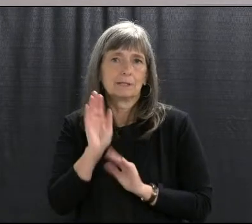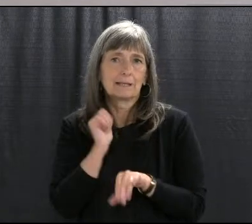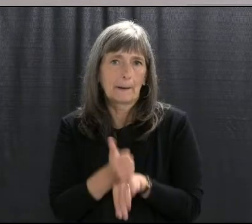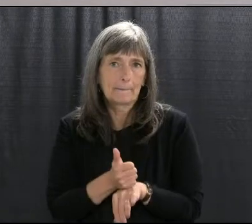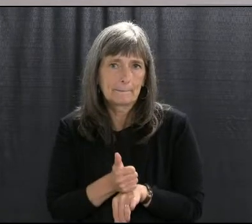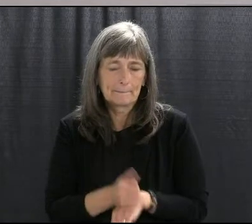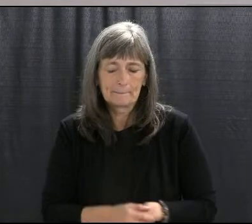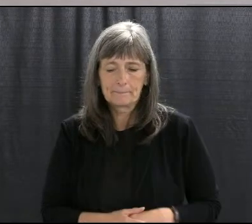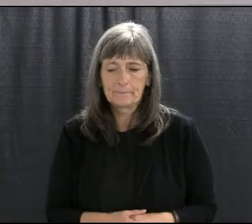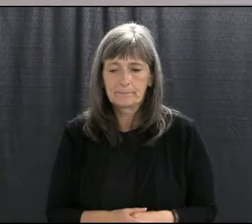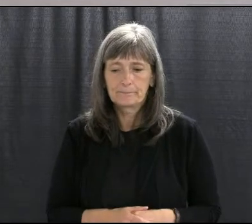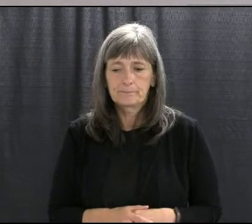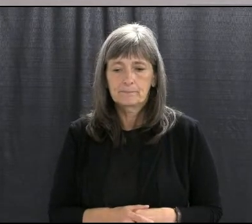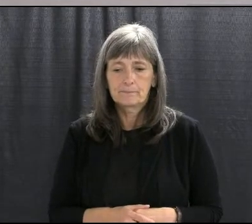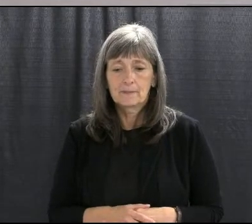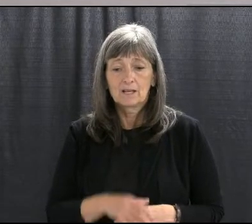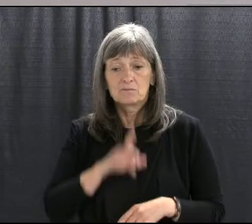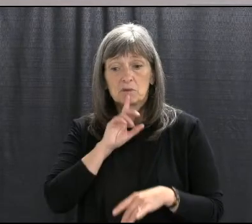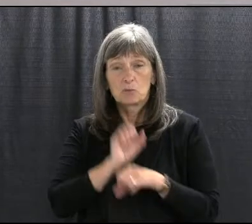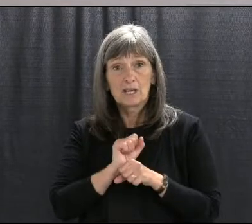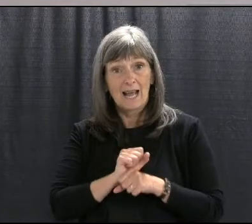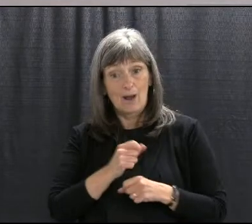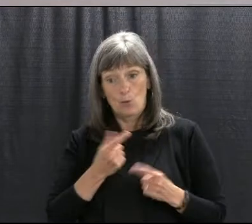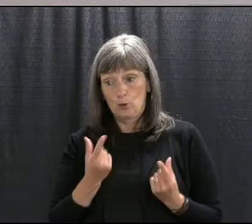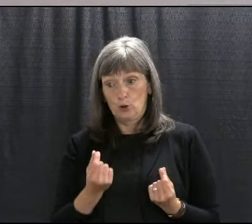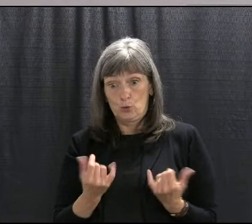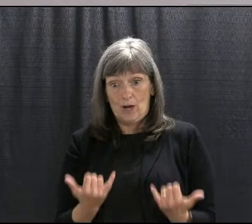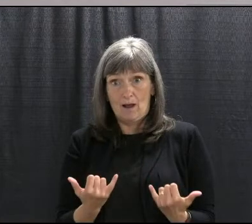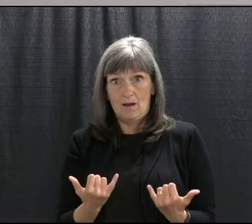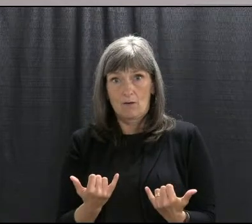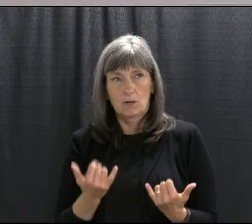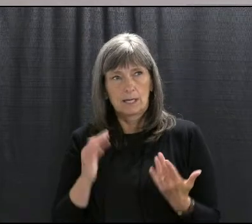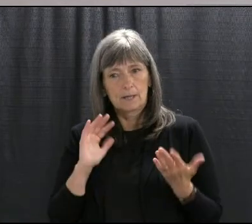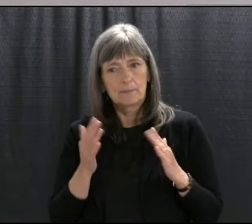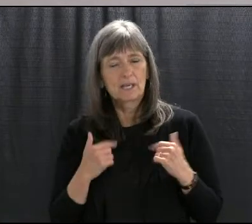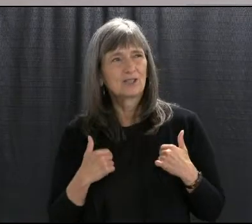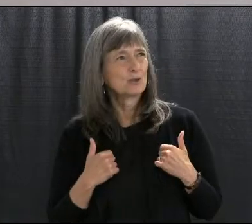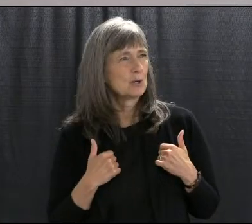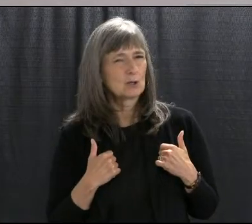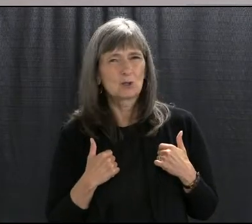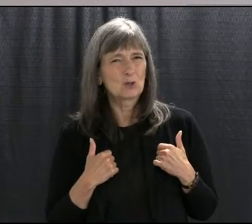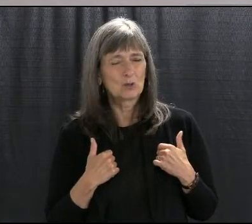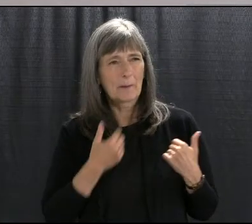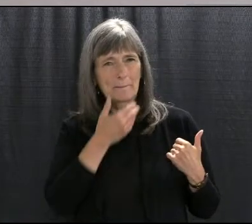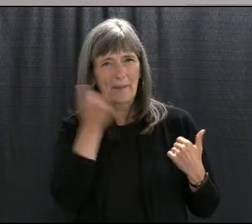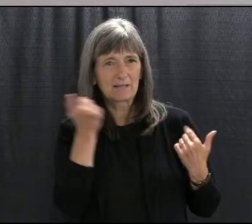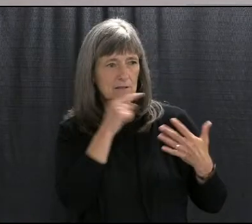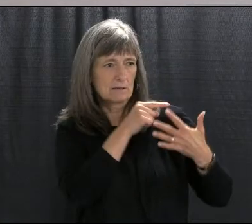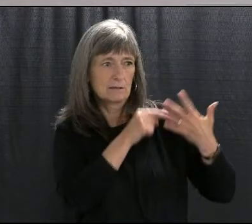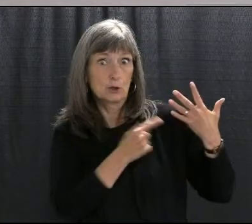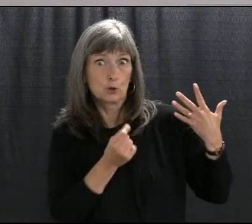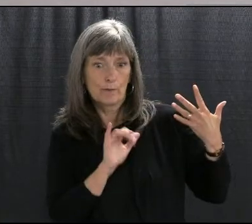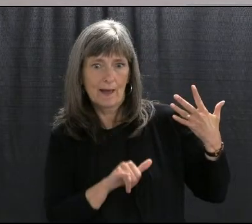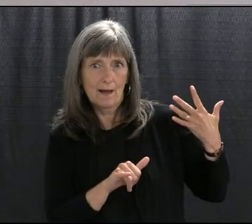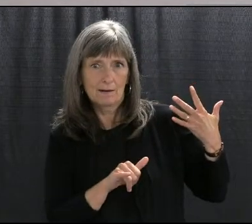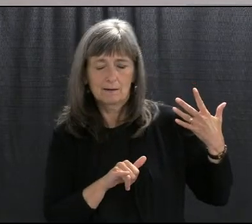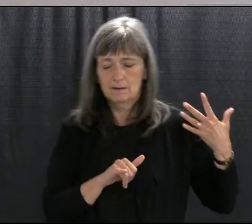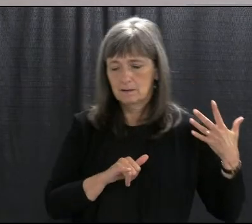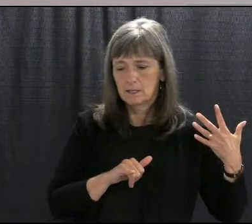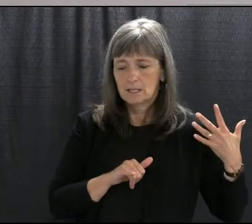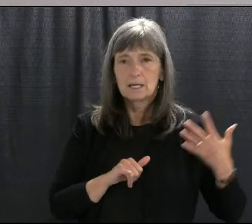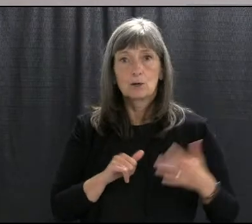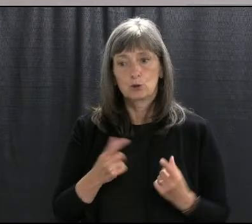matching actual practice with best practice, it will require a different set of skills. It will require evaluation